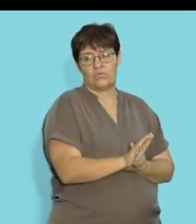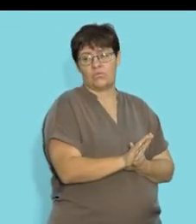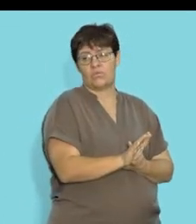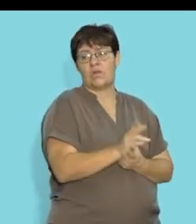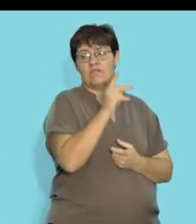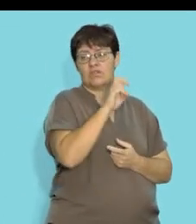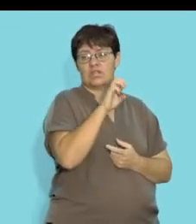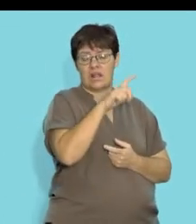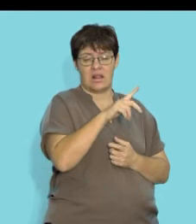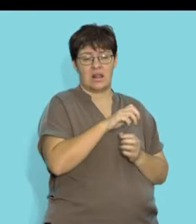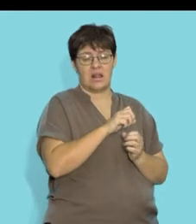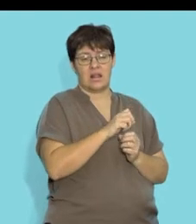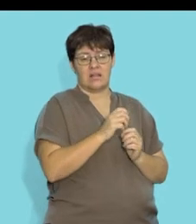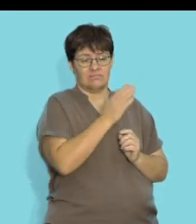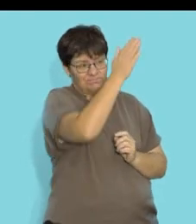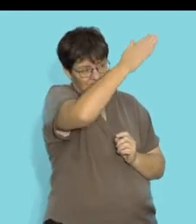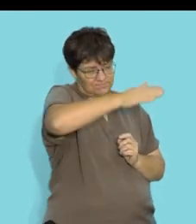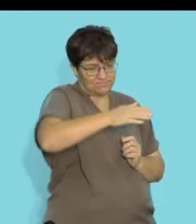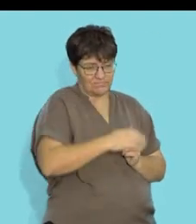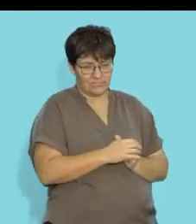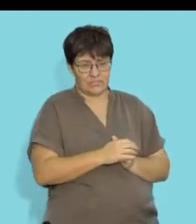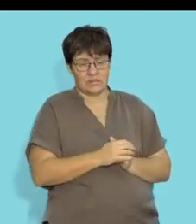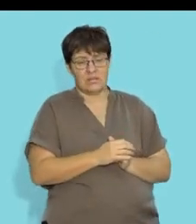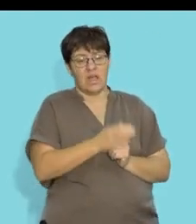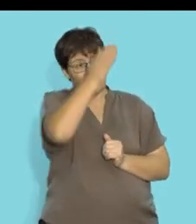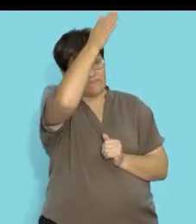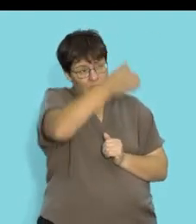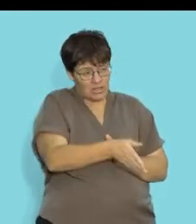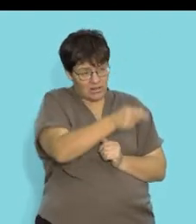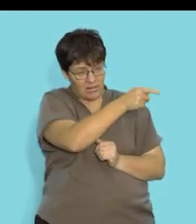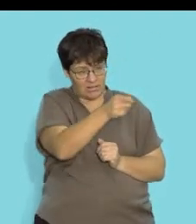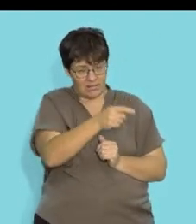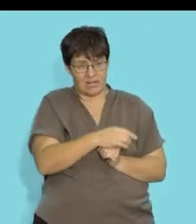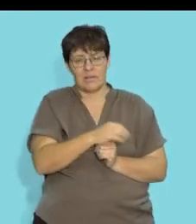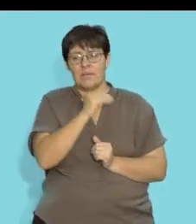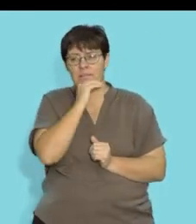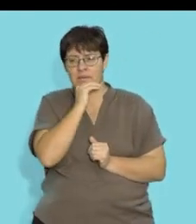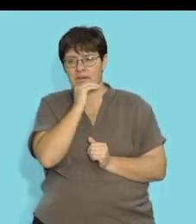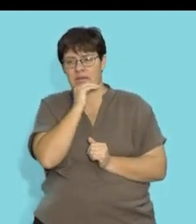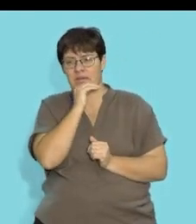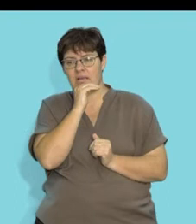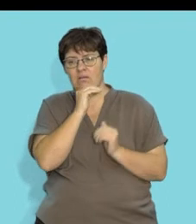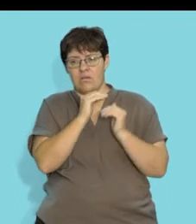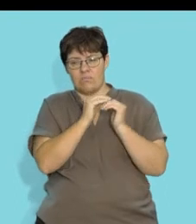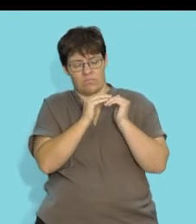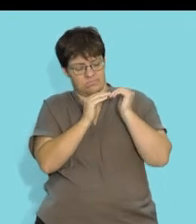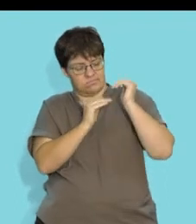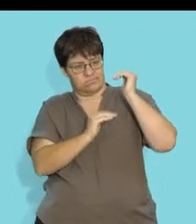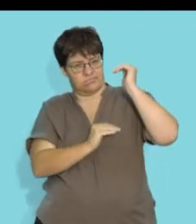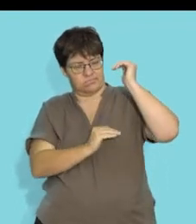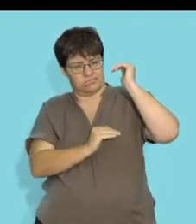us what we call the vertical stretch of the graph, right? Vertical stretch meaning it becoming a